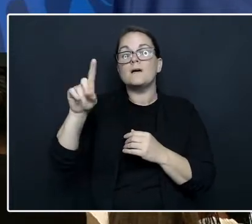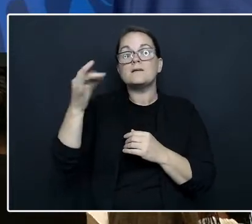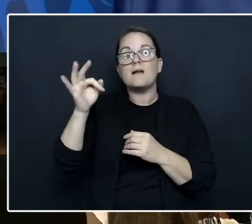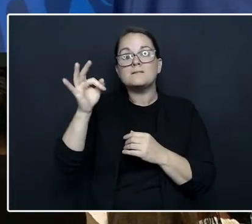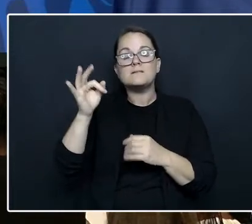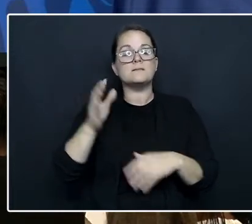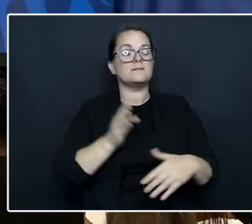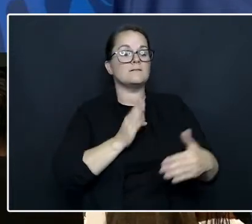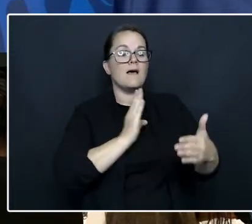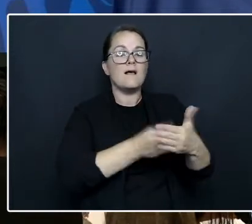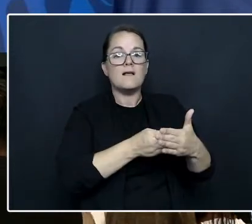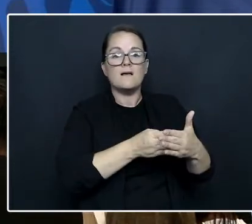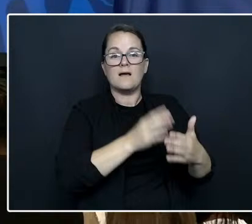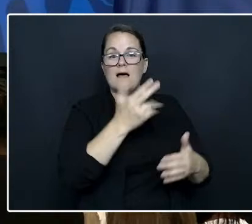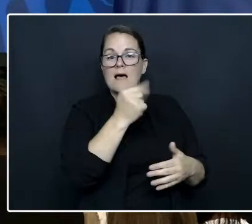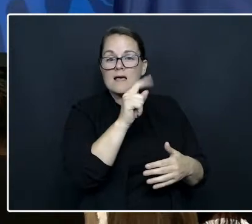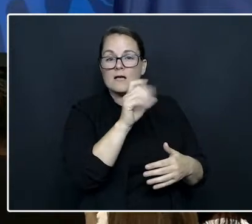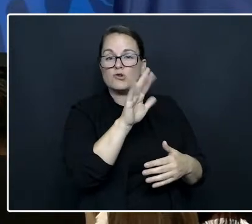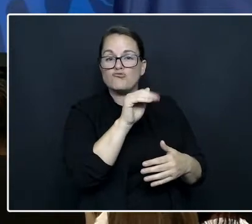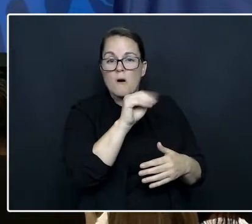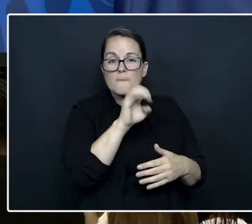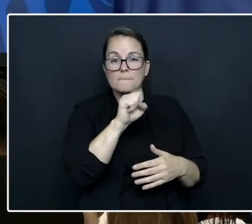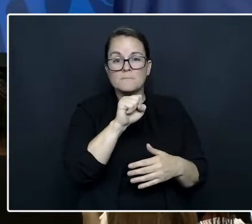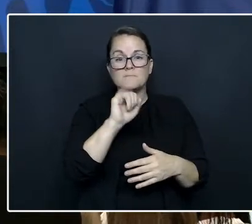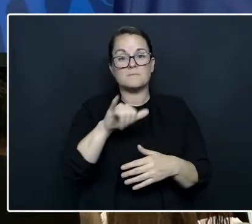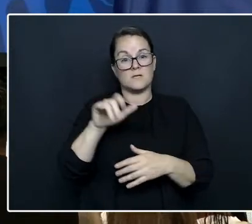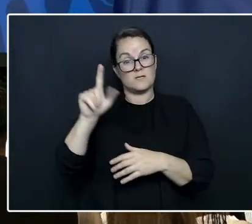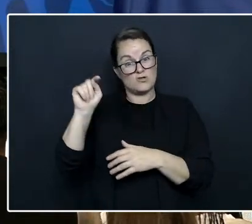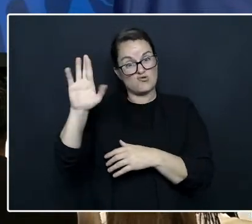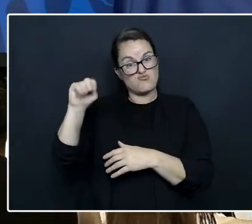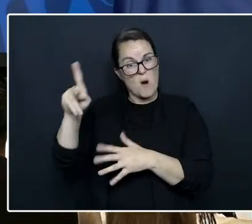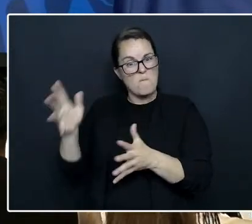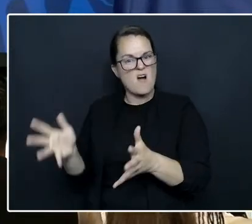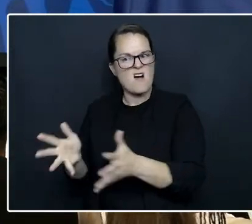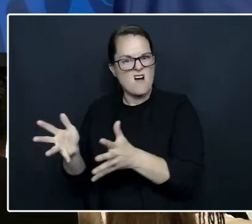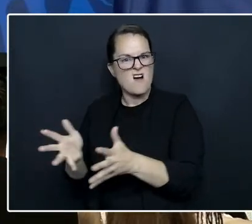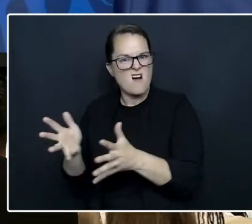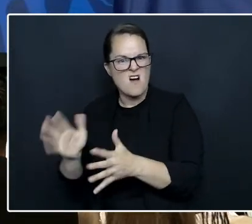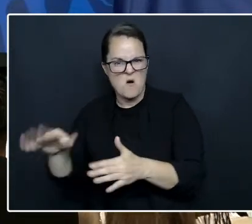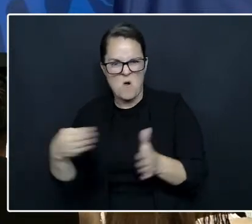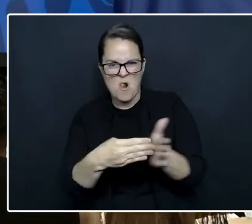hate that Donald Trump egged on.